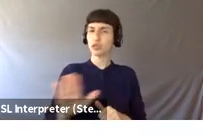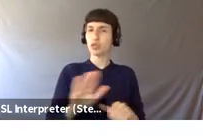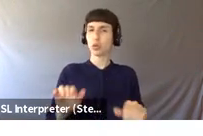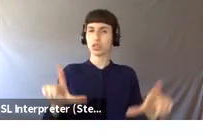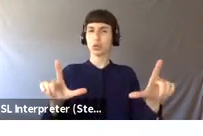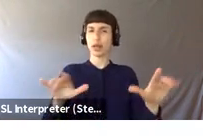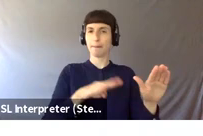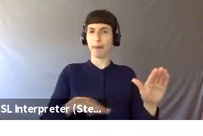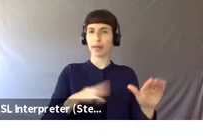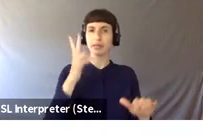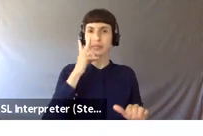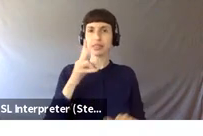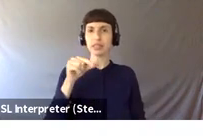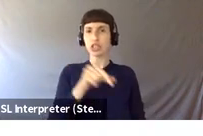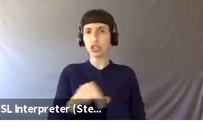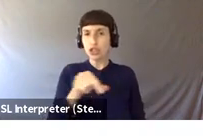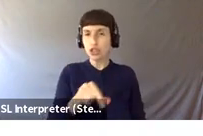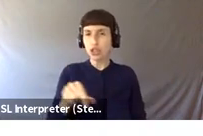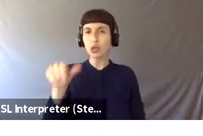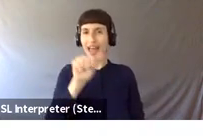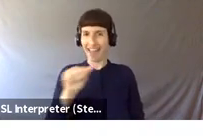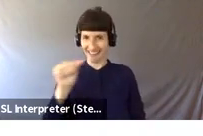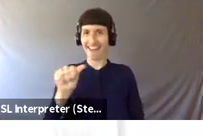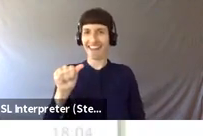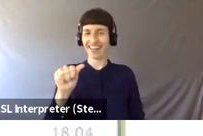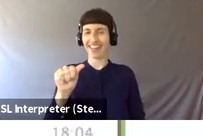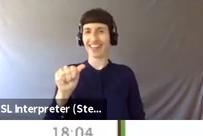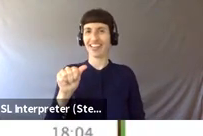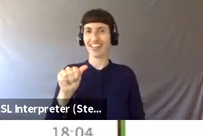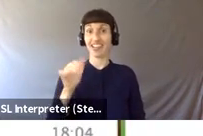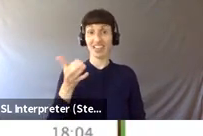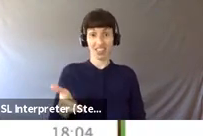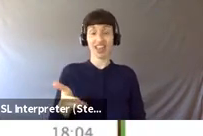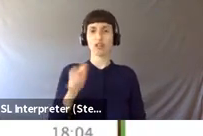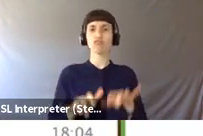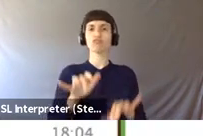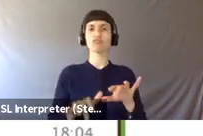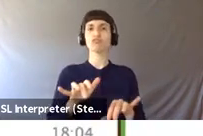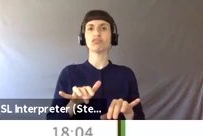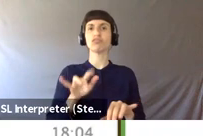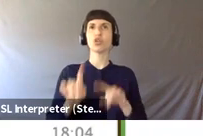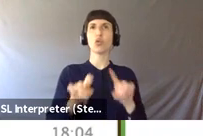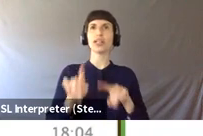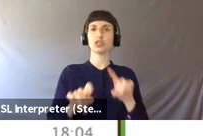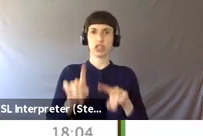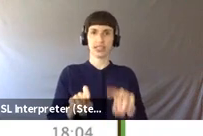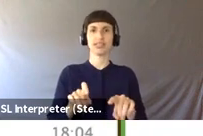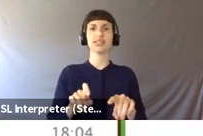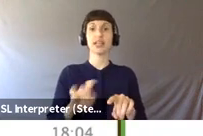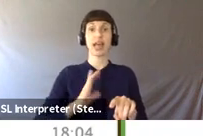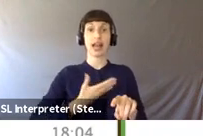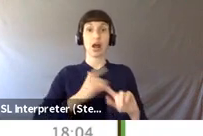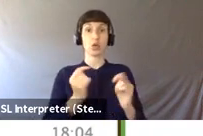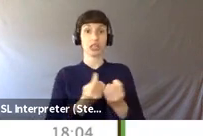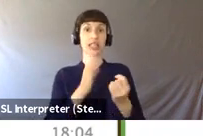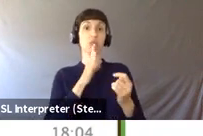will see the Q&A option. The Q&A option is a place for you to ask questions, and then our team will be answering those questions.